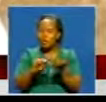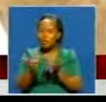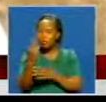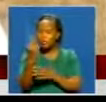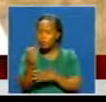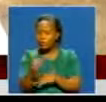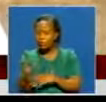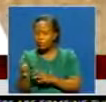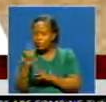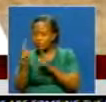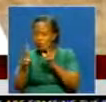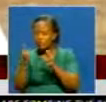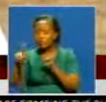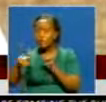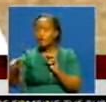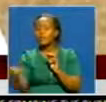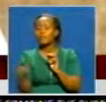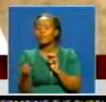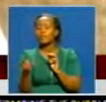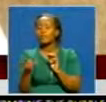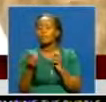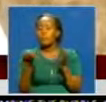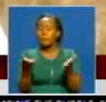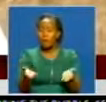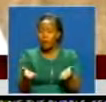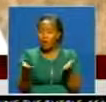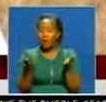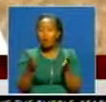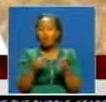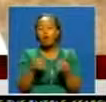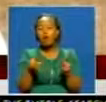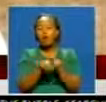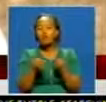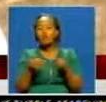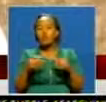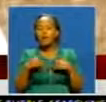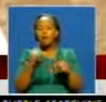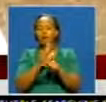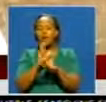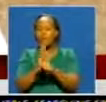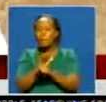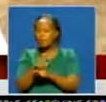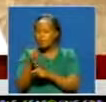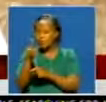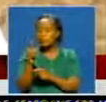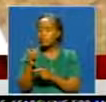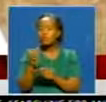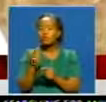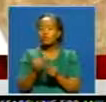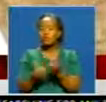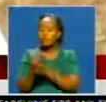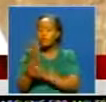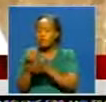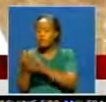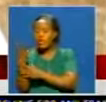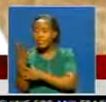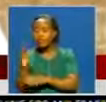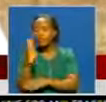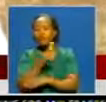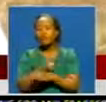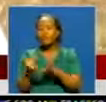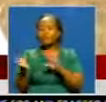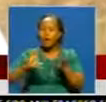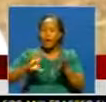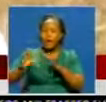20,000 to 22,000. So ukiangalia na Rhodes unatumia, hii nyasi unatumia around